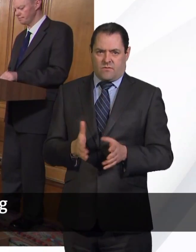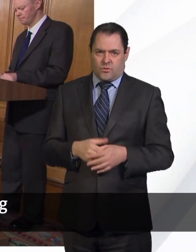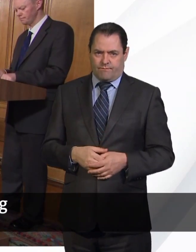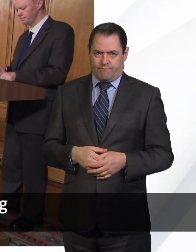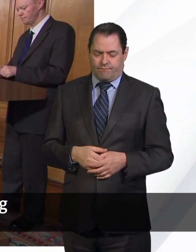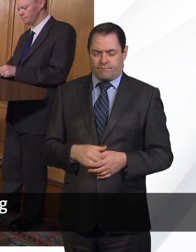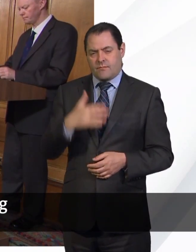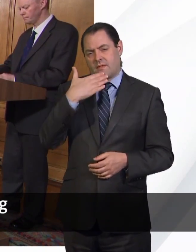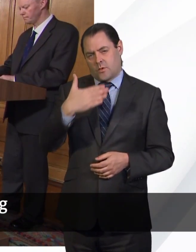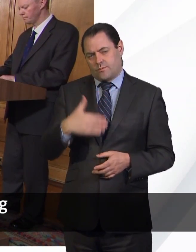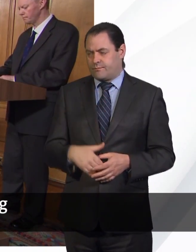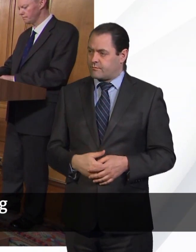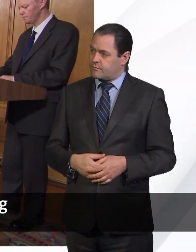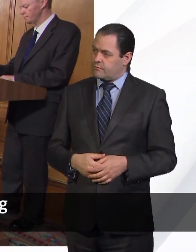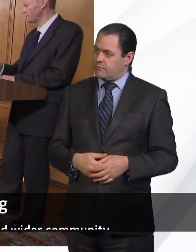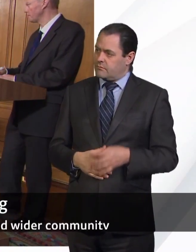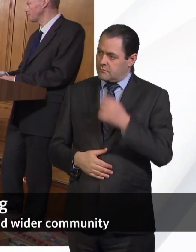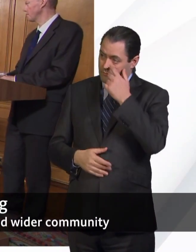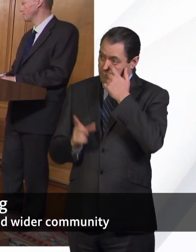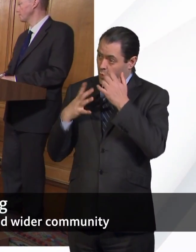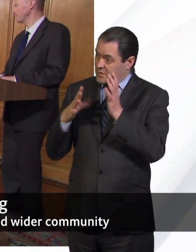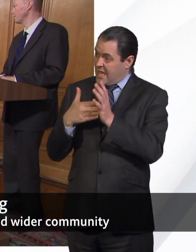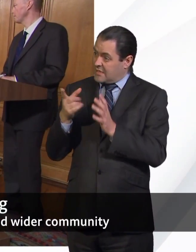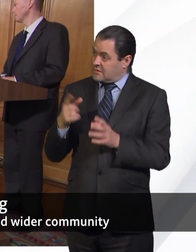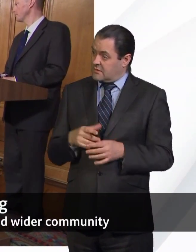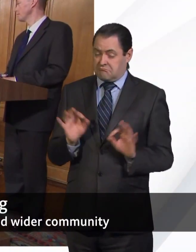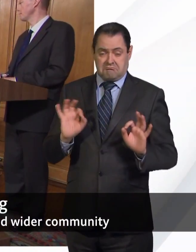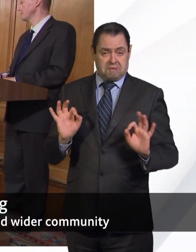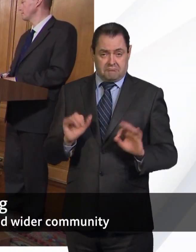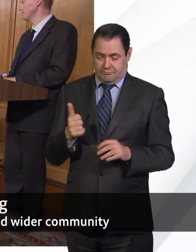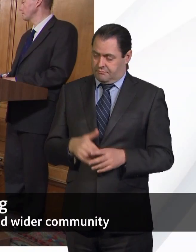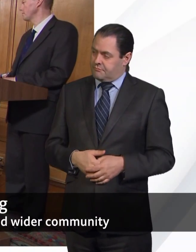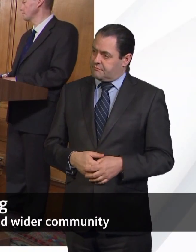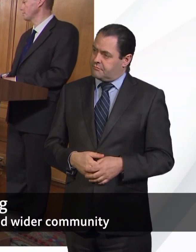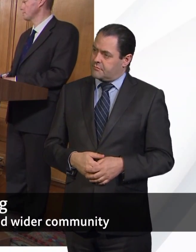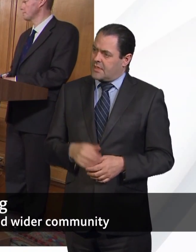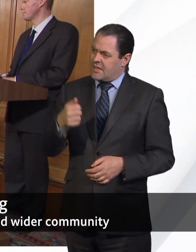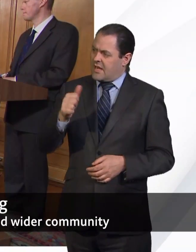much, Chris. Anything to add, Patrick, on that? No, I don't think. Thank you. Let's go